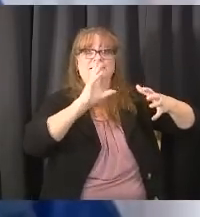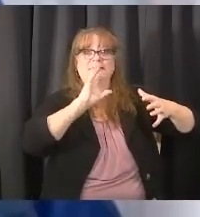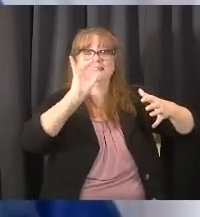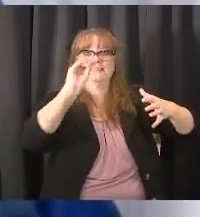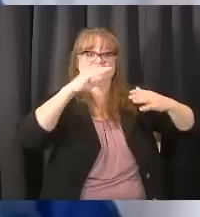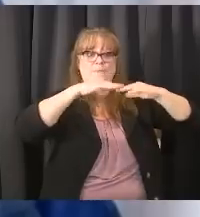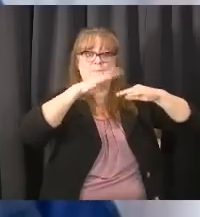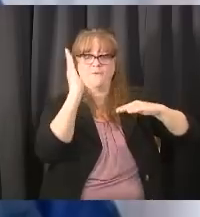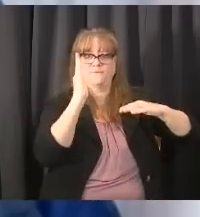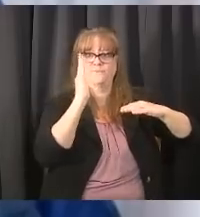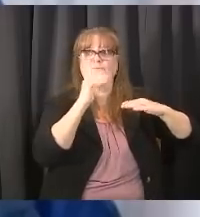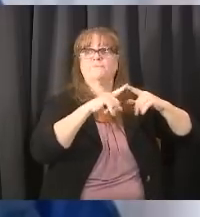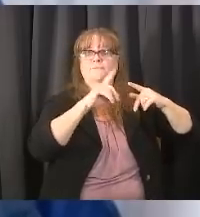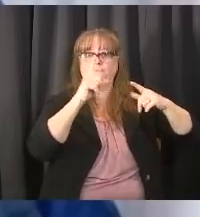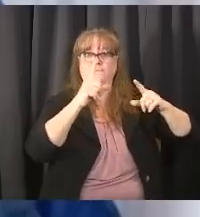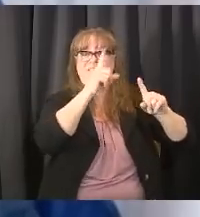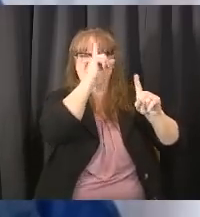pandemic.